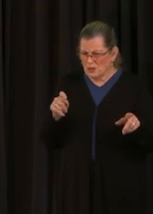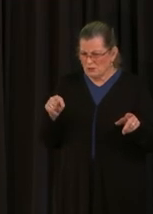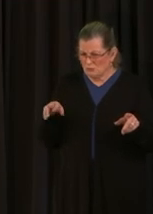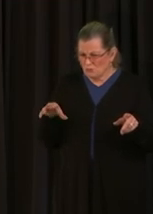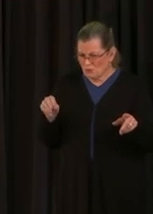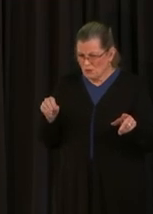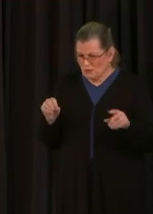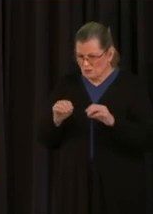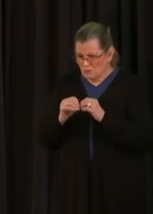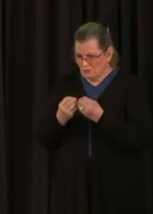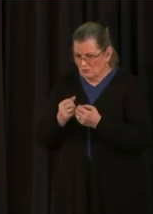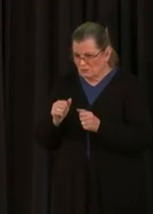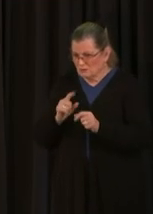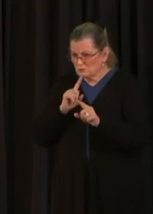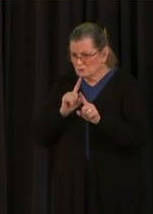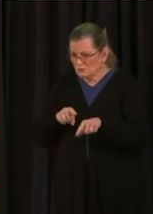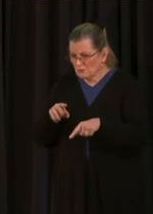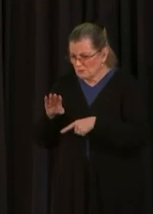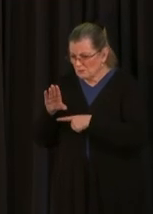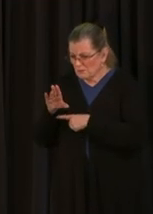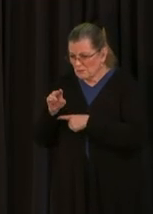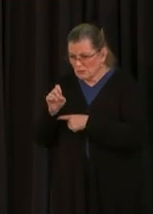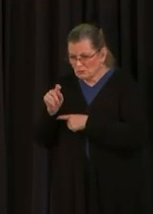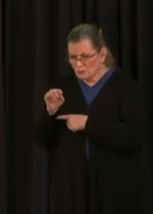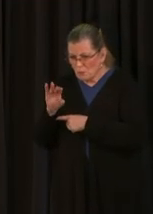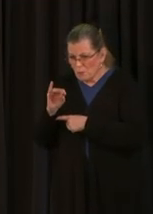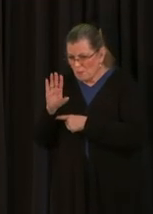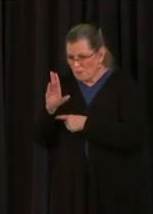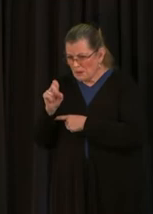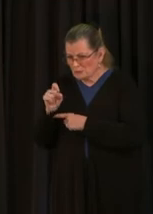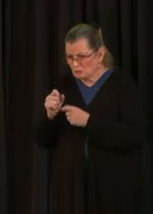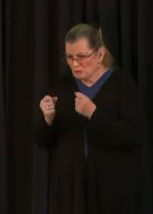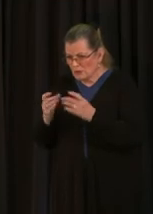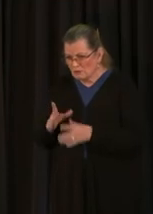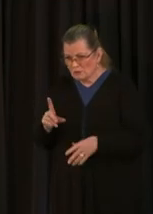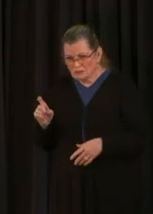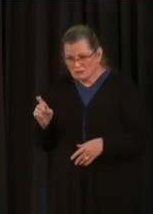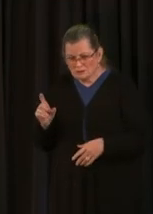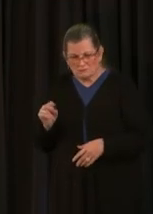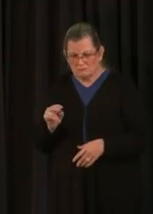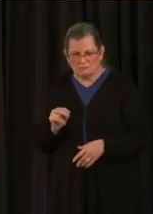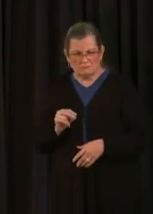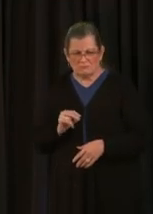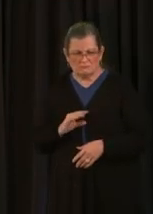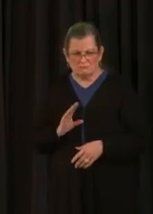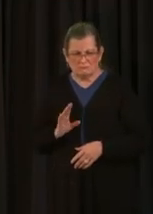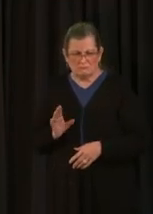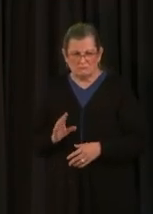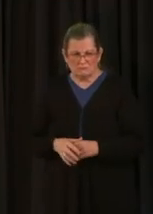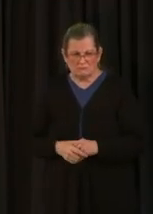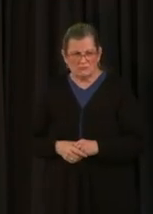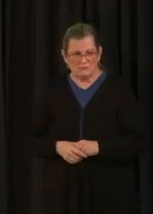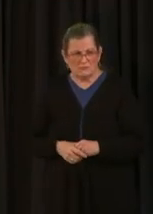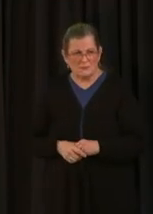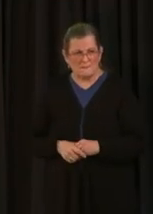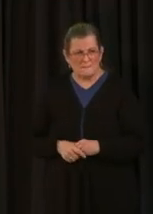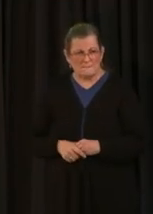So that was, I think that answers your first question. The second question I didn't quite get. Can you repeat it, please? She